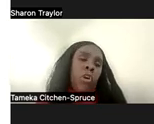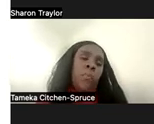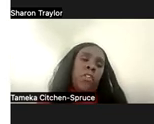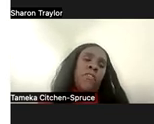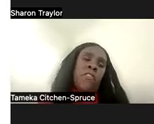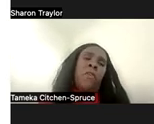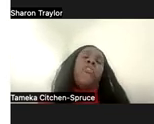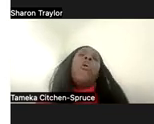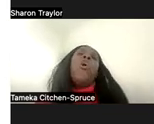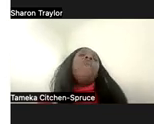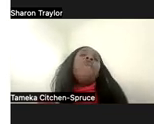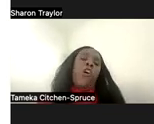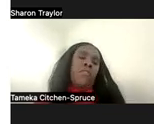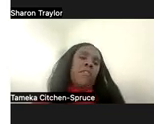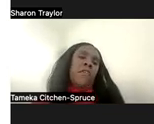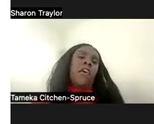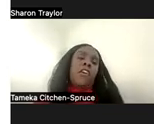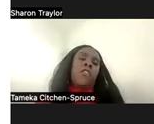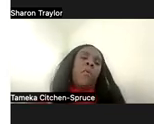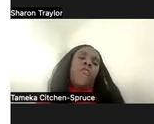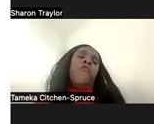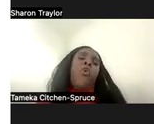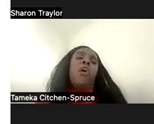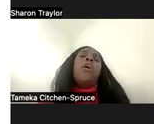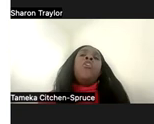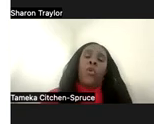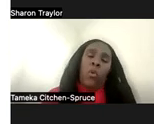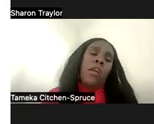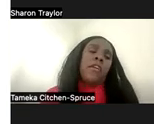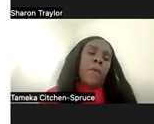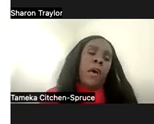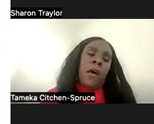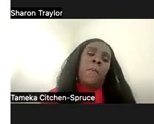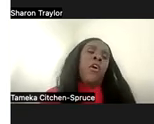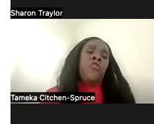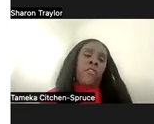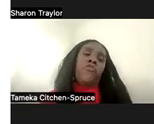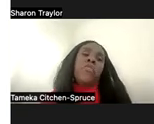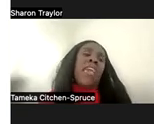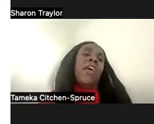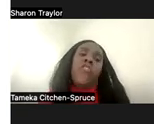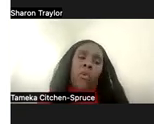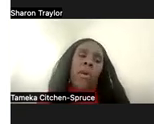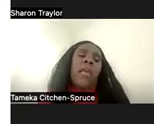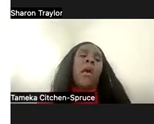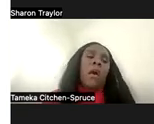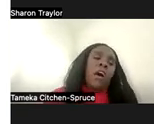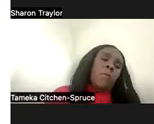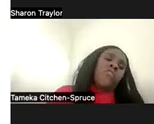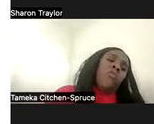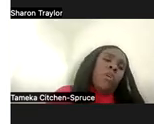need to do and put ourselves first, you know, before the work, so that you can do